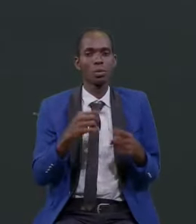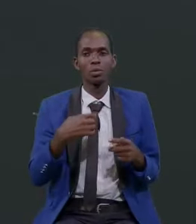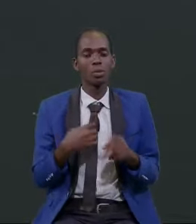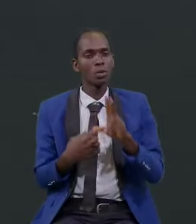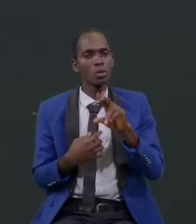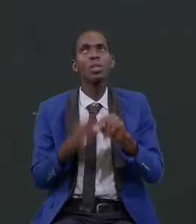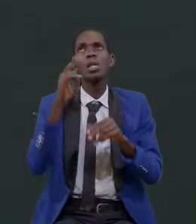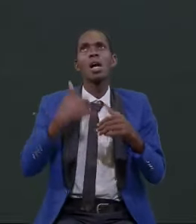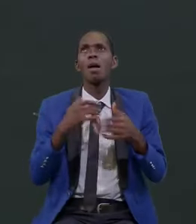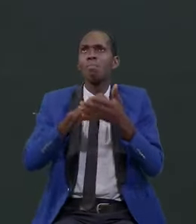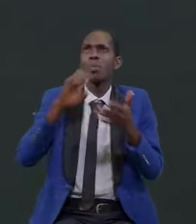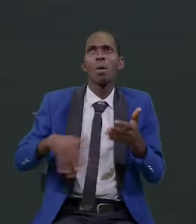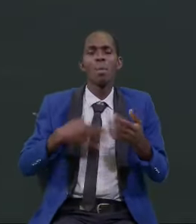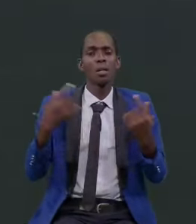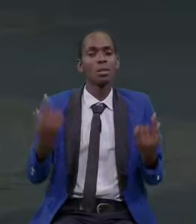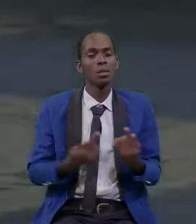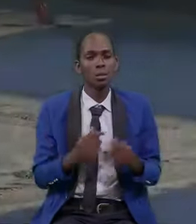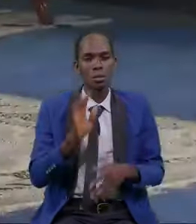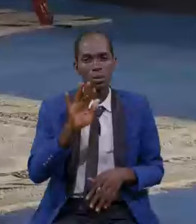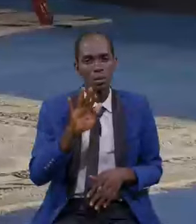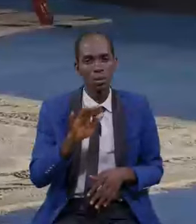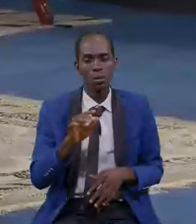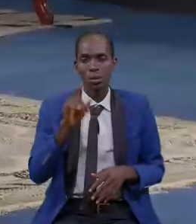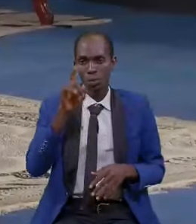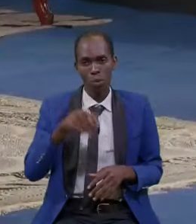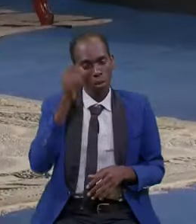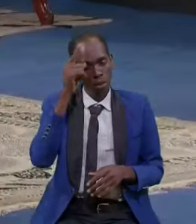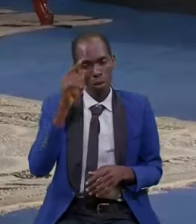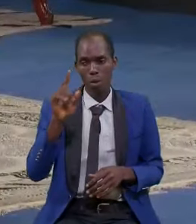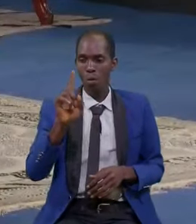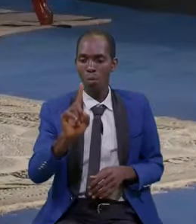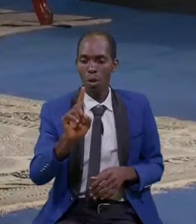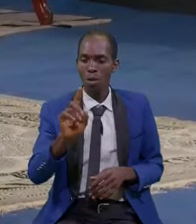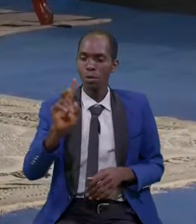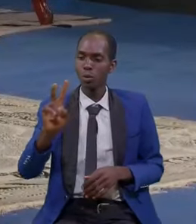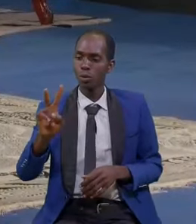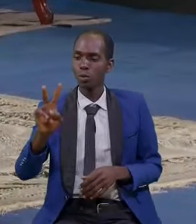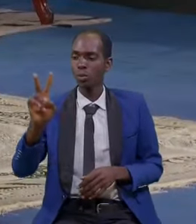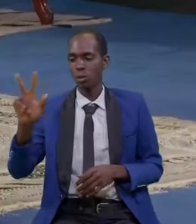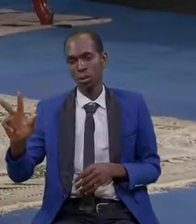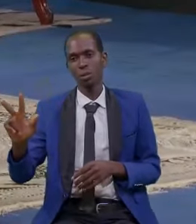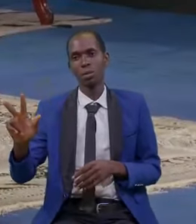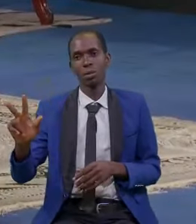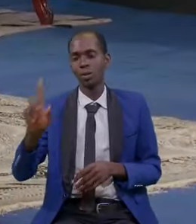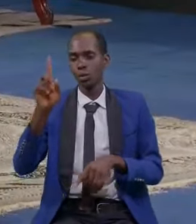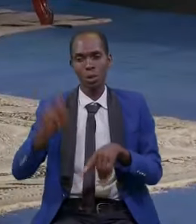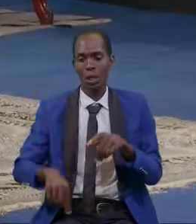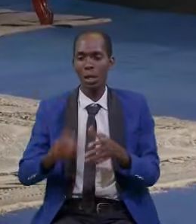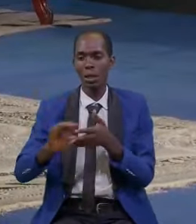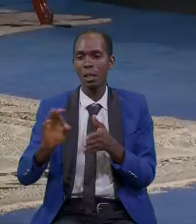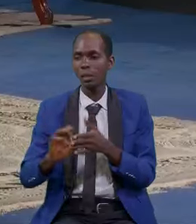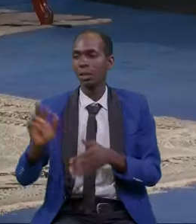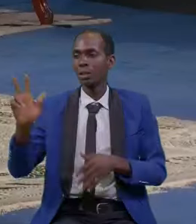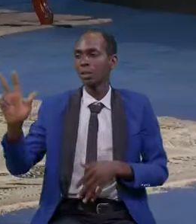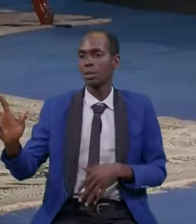understand? One, two, three. You cannot bring number three in isolation and